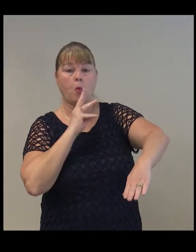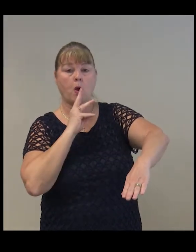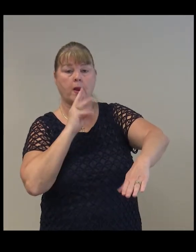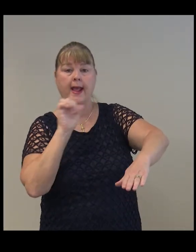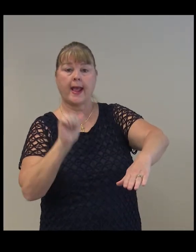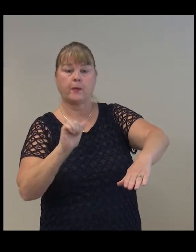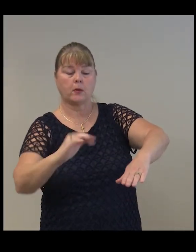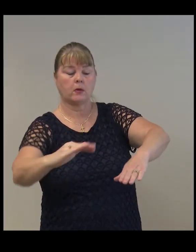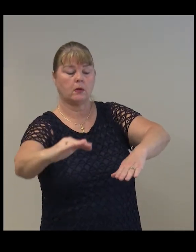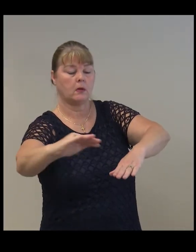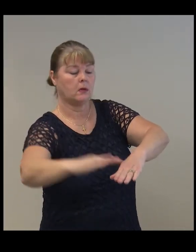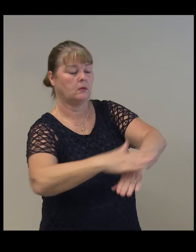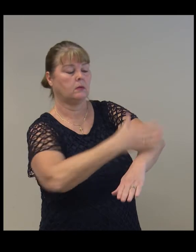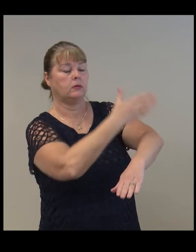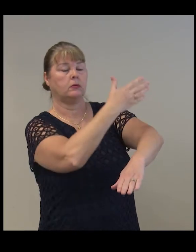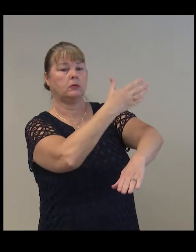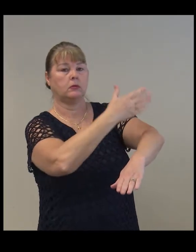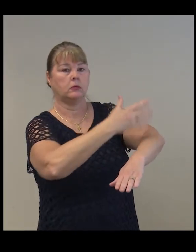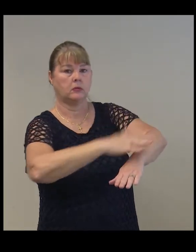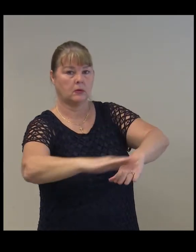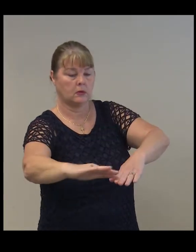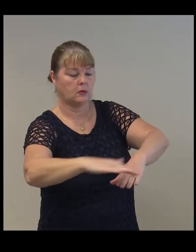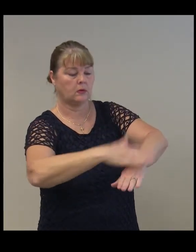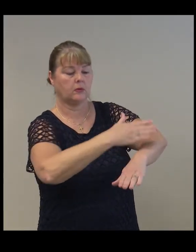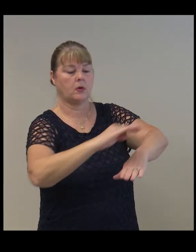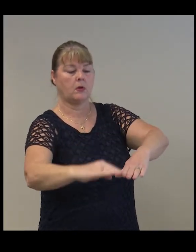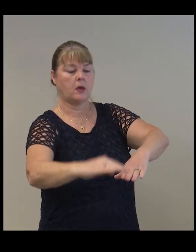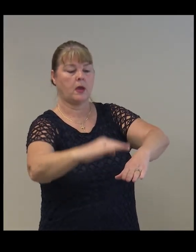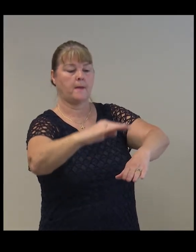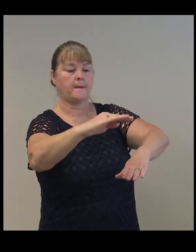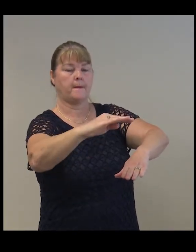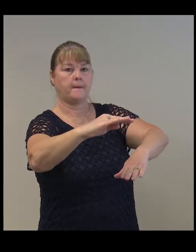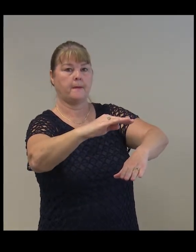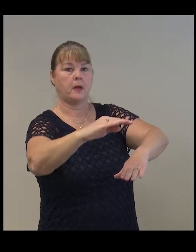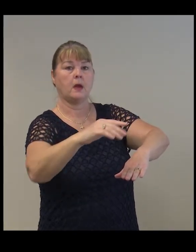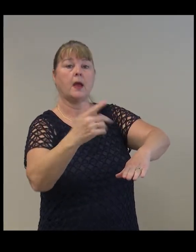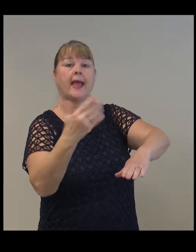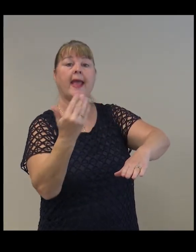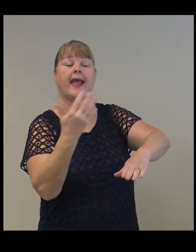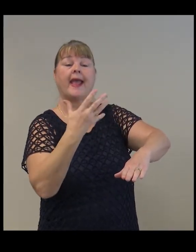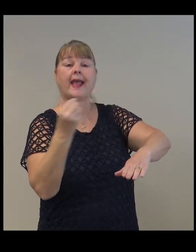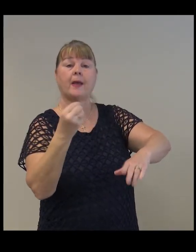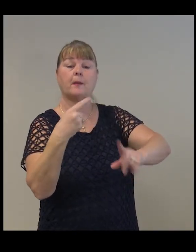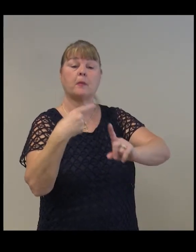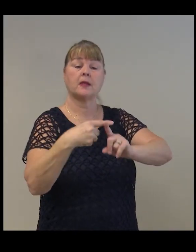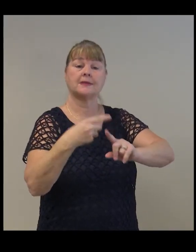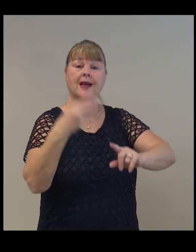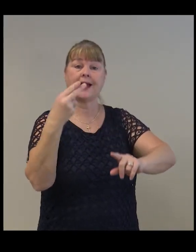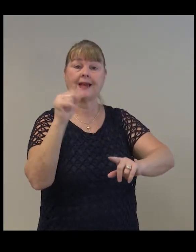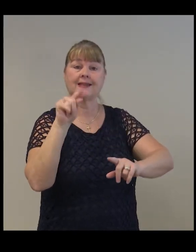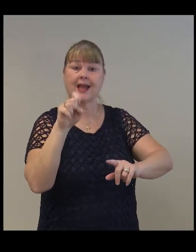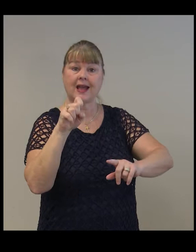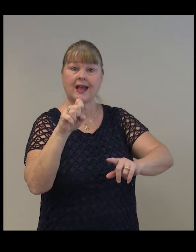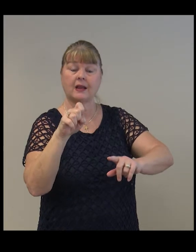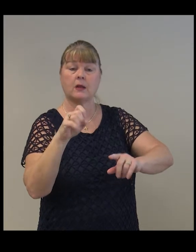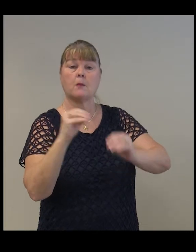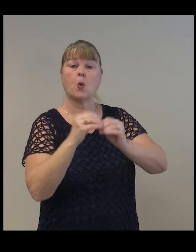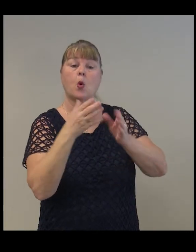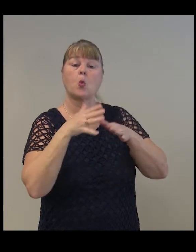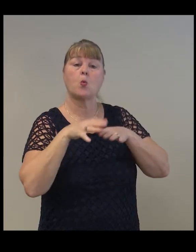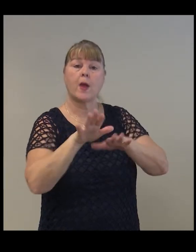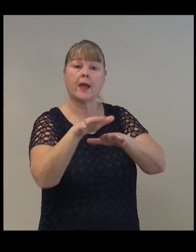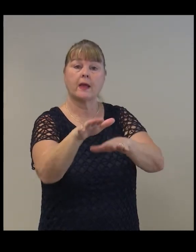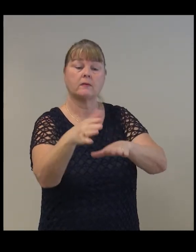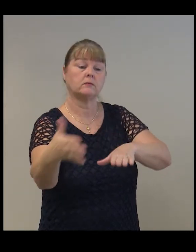just continuously rise. And then on top of that, you've got your high tide that's coming in and your waves that are crashing on